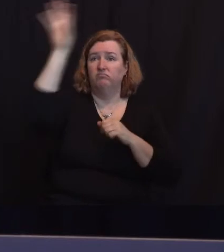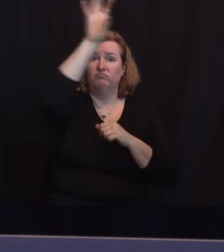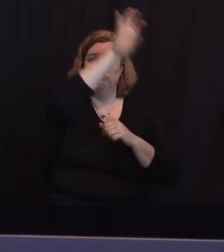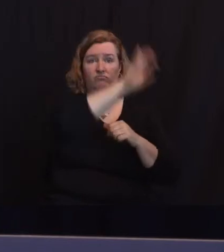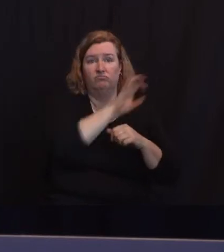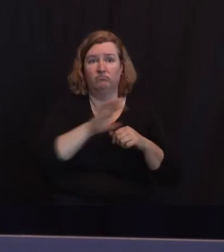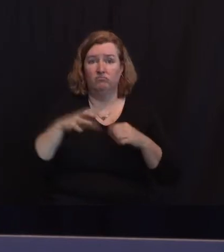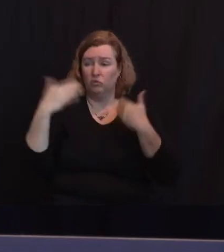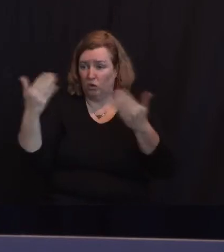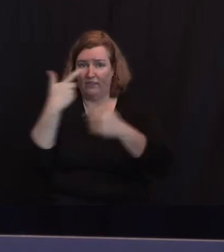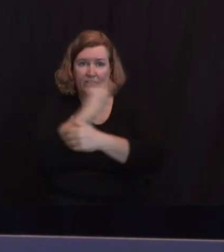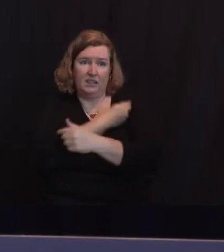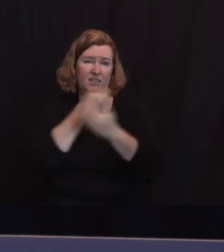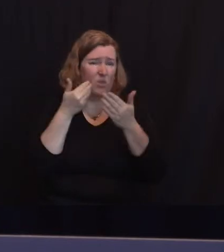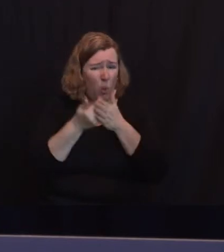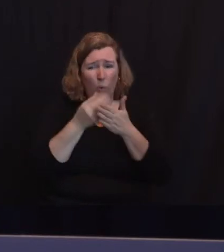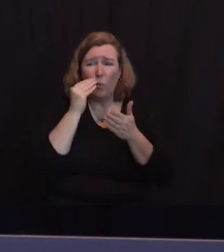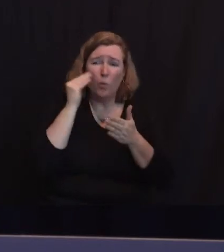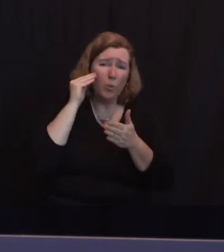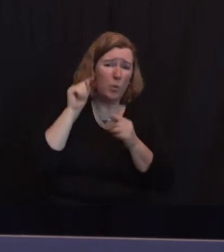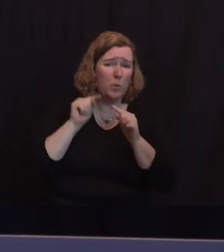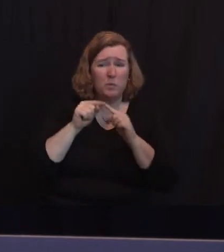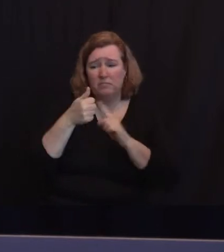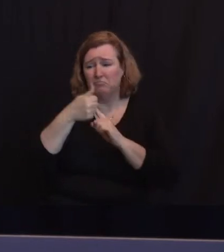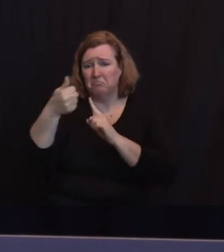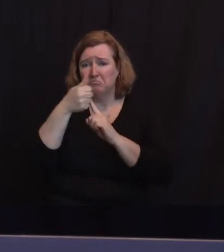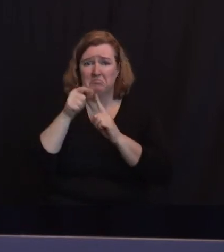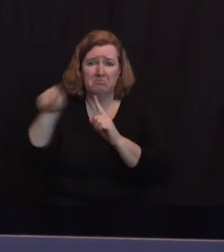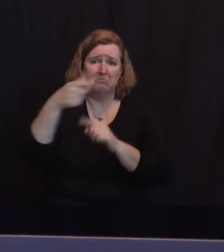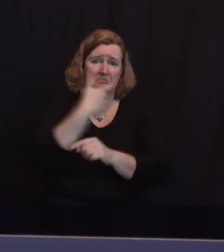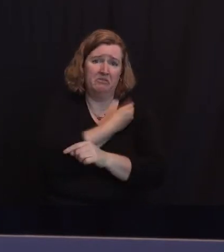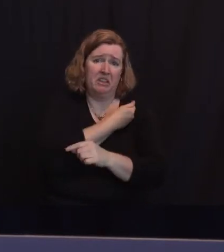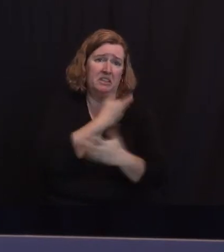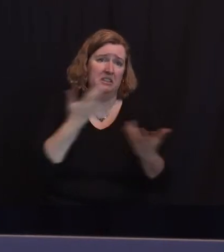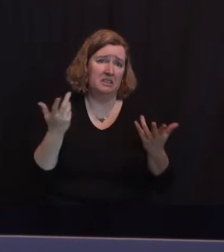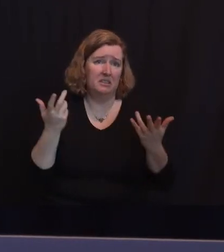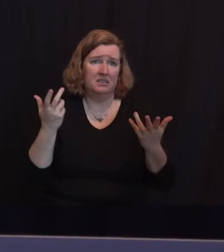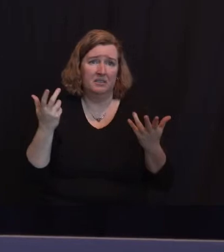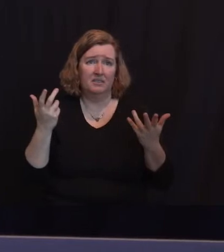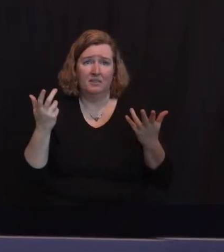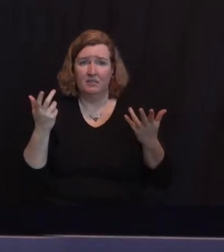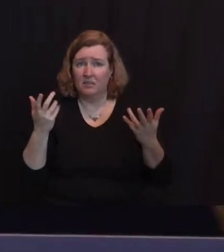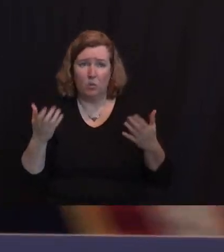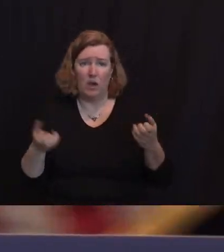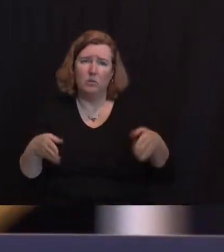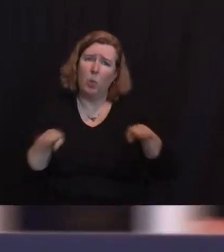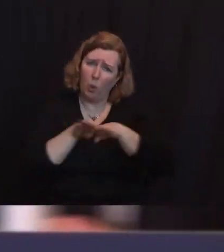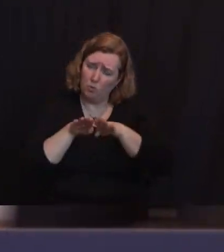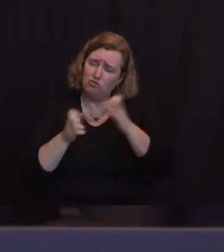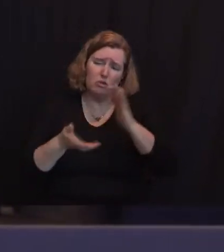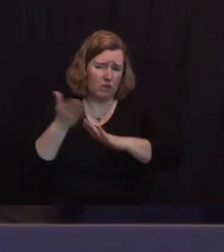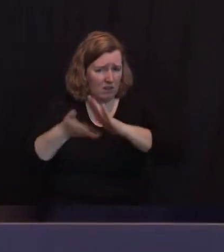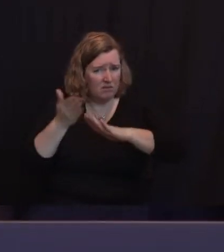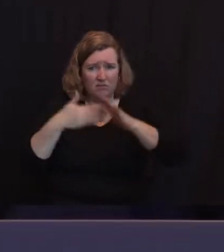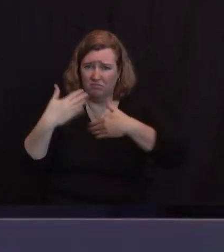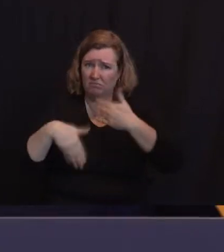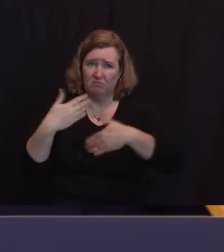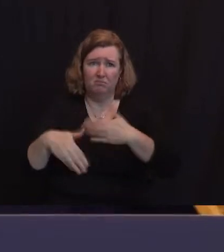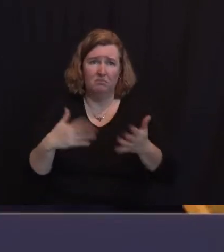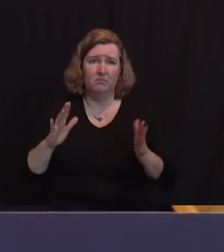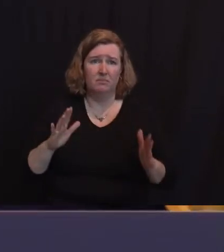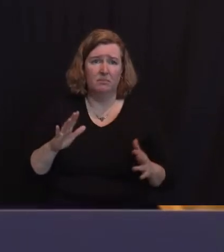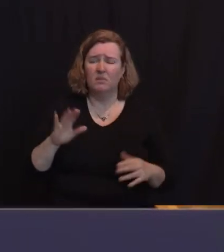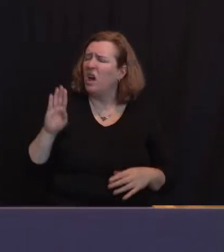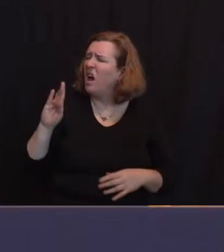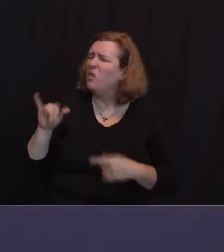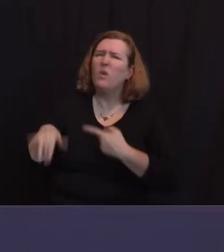It's an all-day, everyday event. Judy, fair to say two things. One is